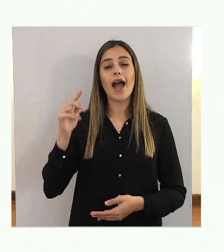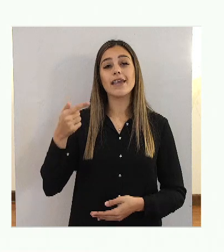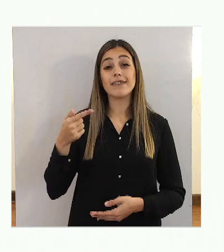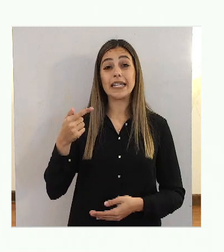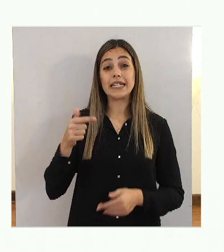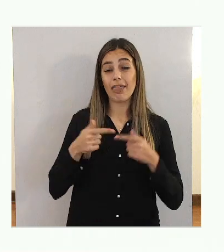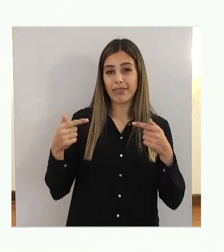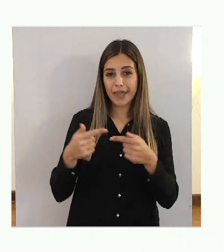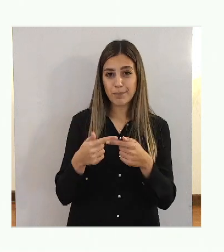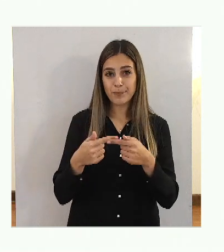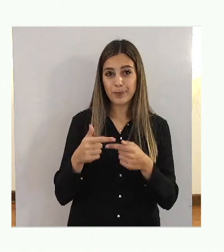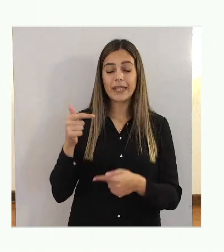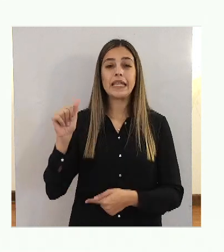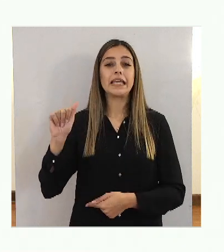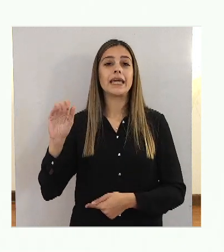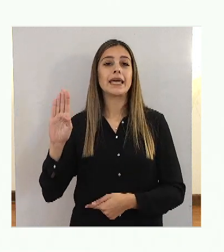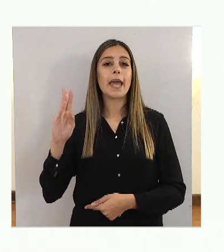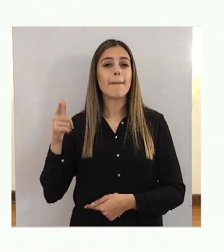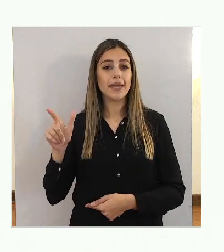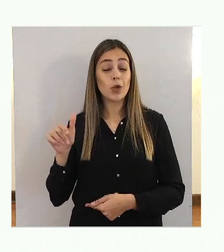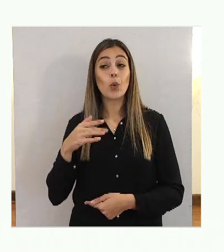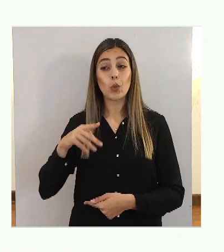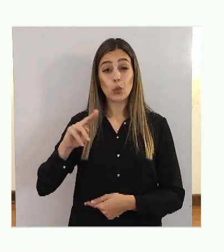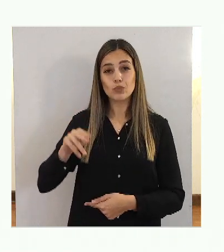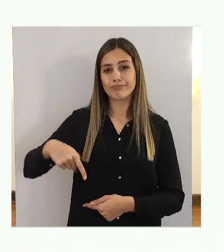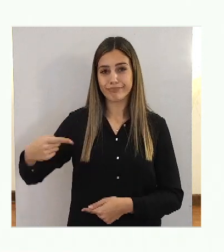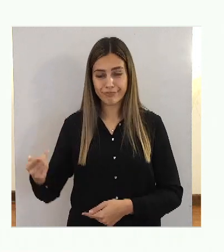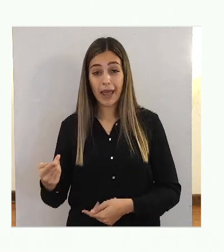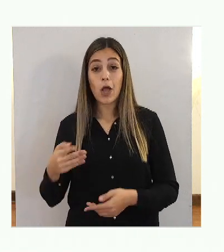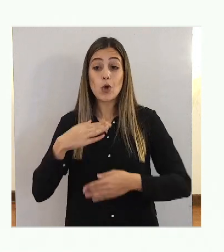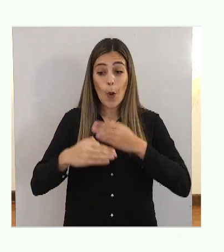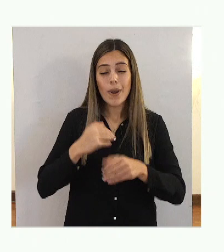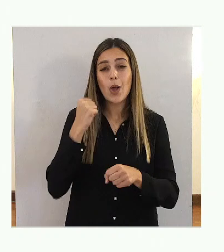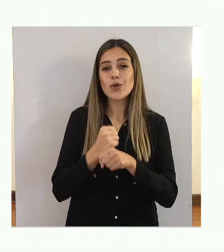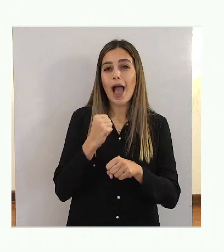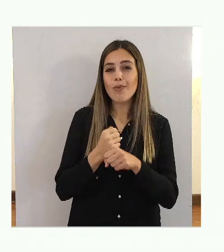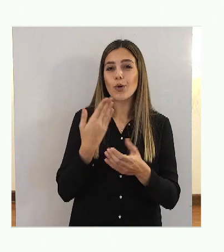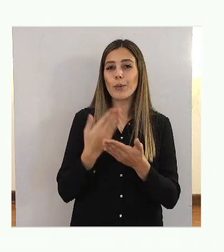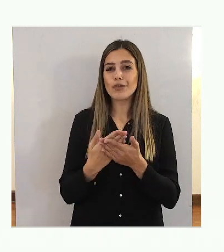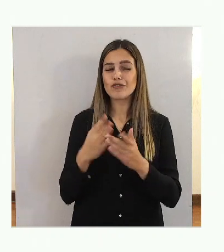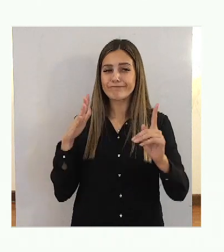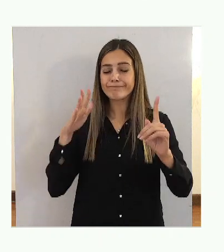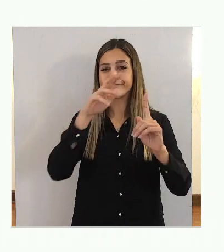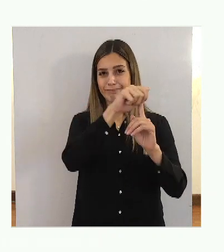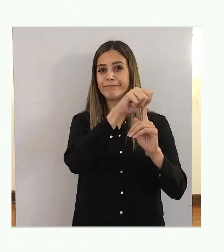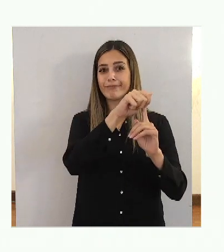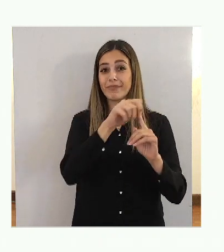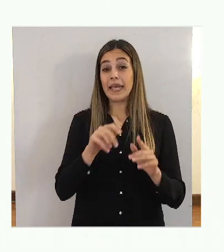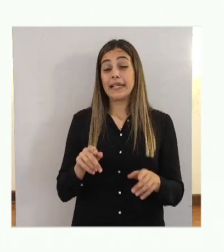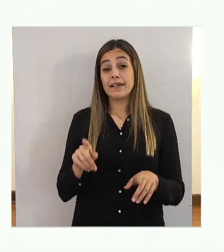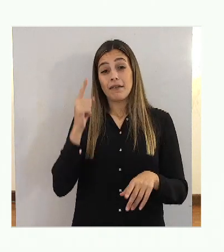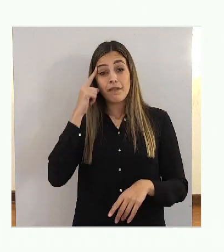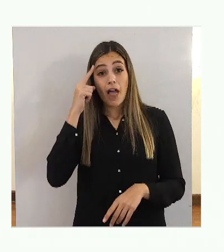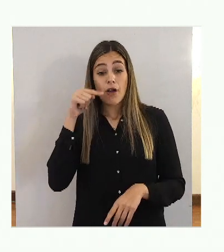to Maronia, and to Waron, for continuing to persevere to reach the deliverables of this project, even though COVID threw